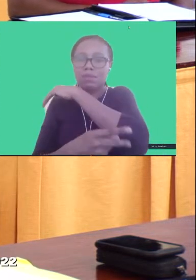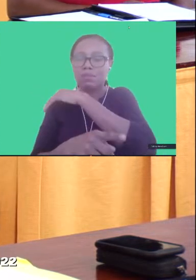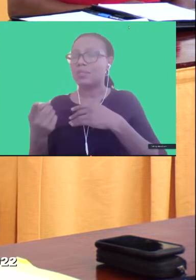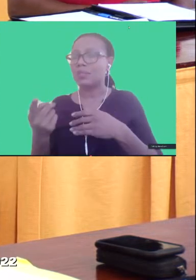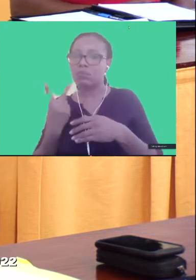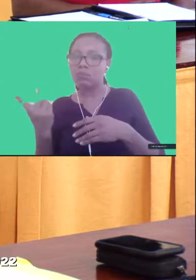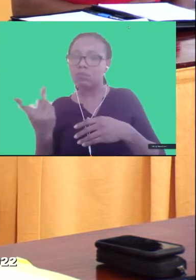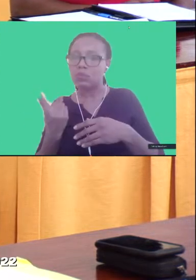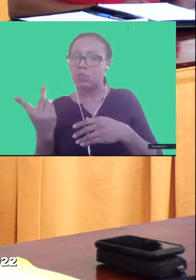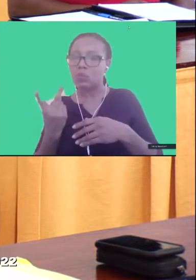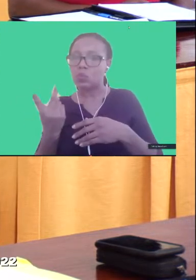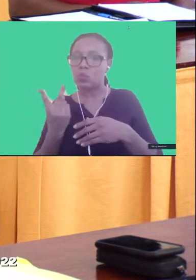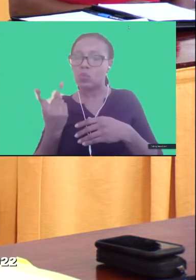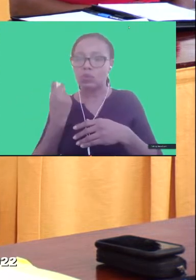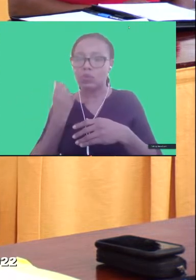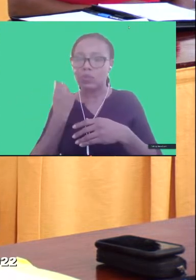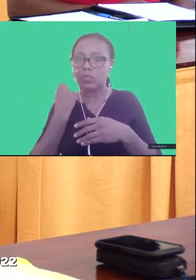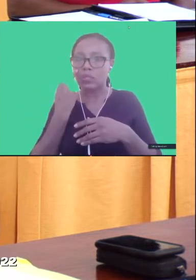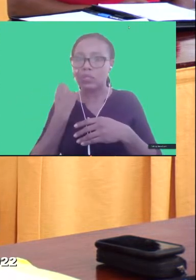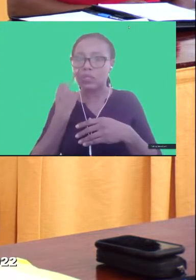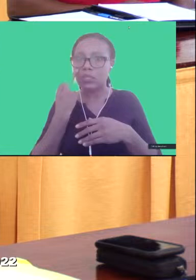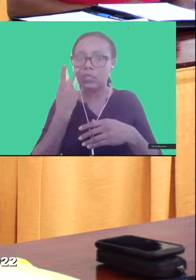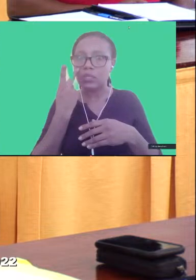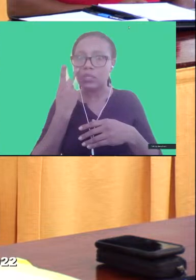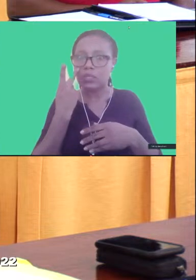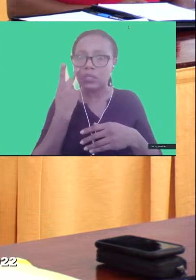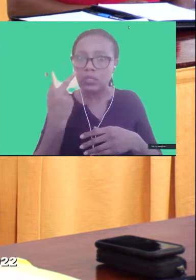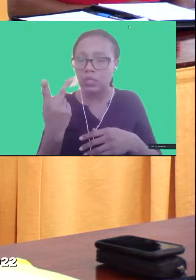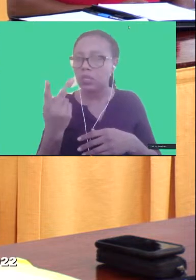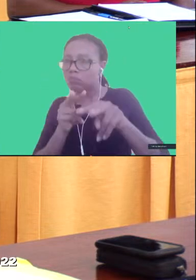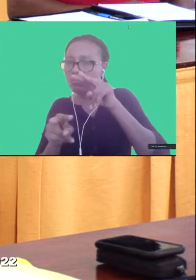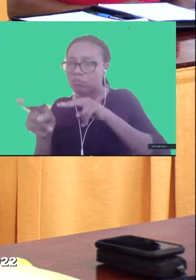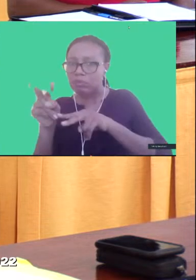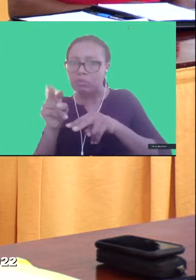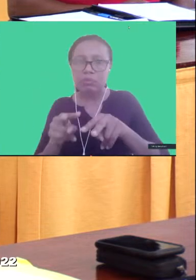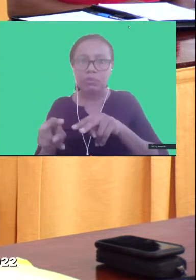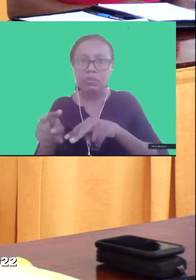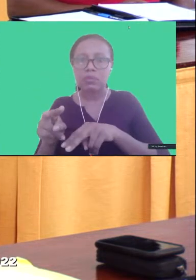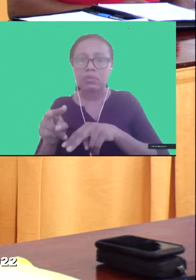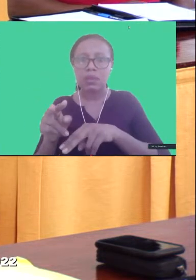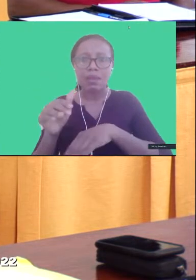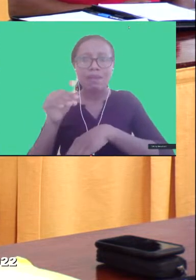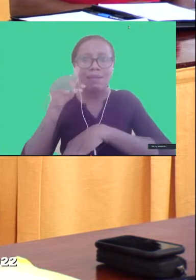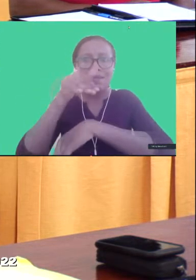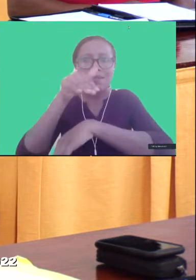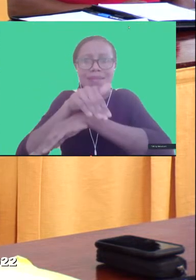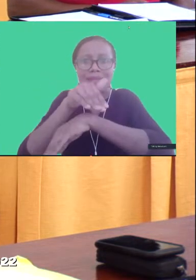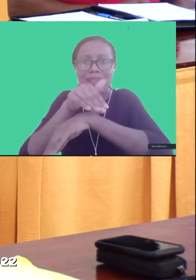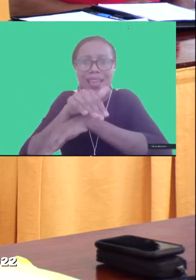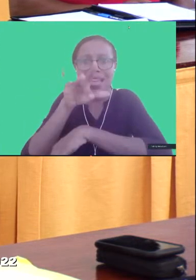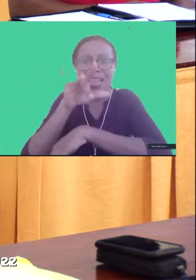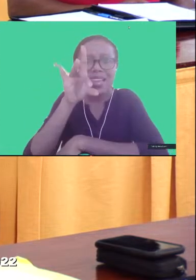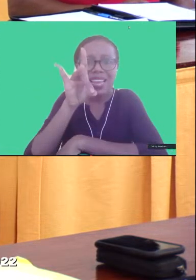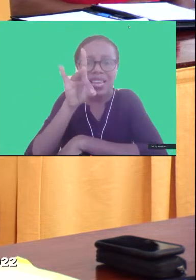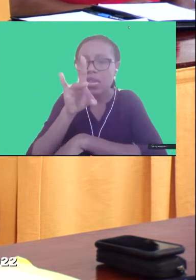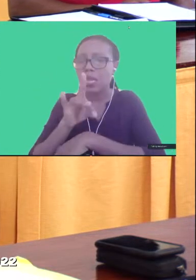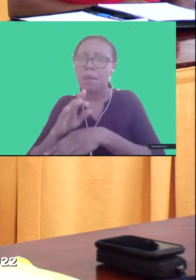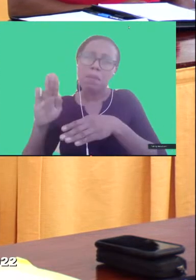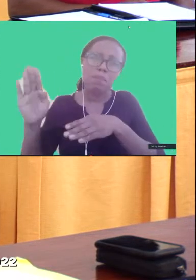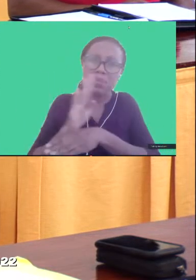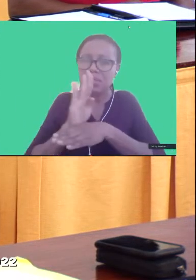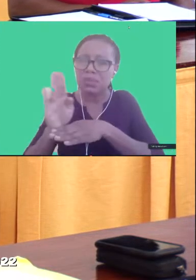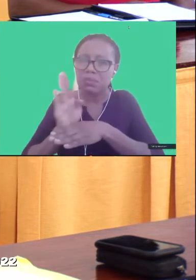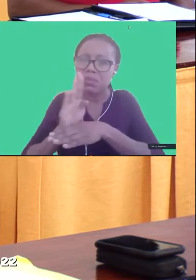passed them at 9 in the morning. The reality is, ma'am, that we have to